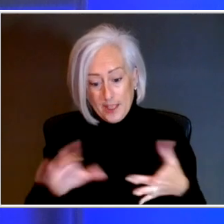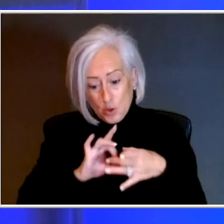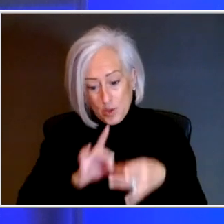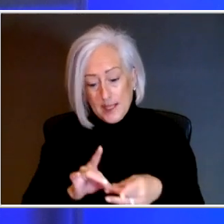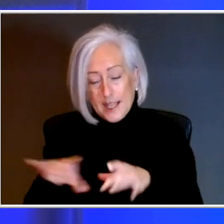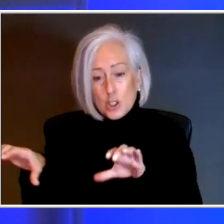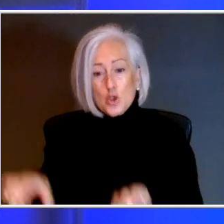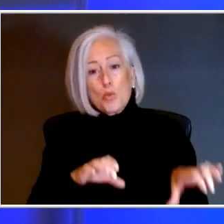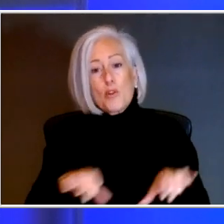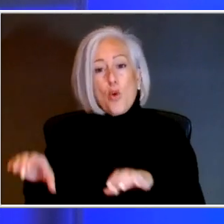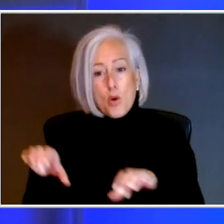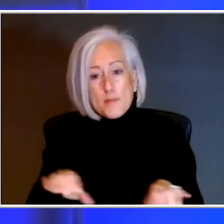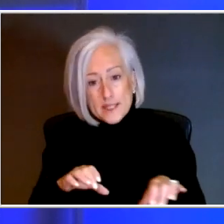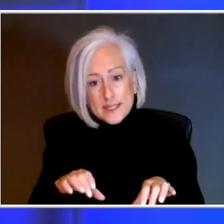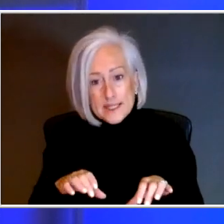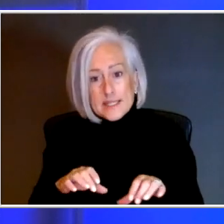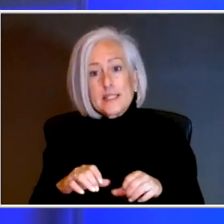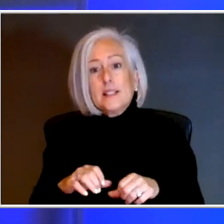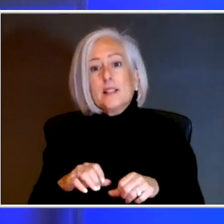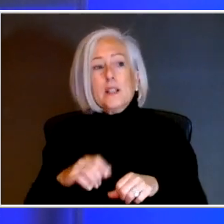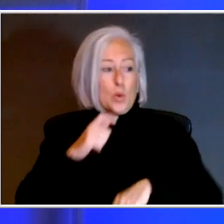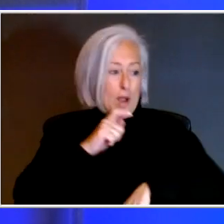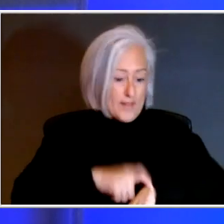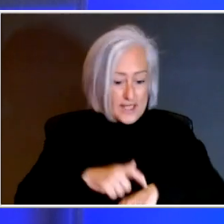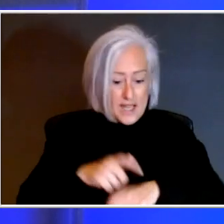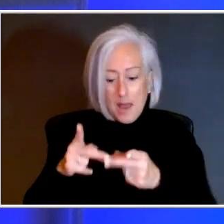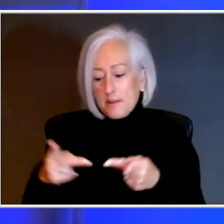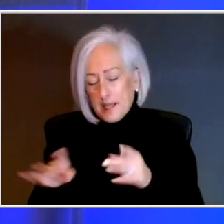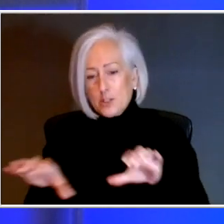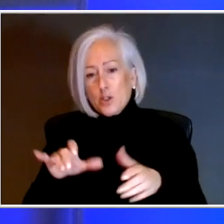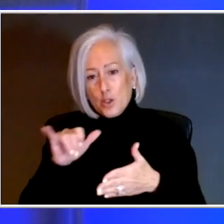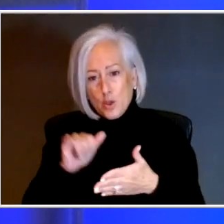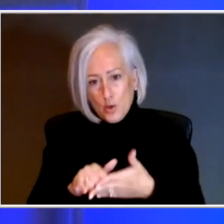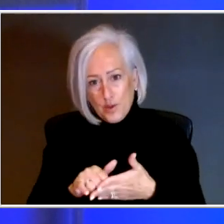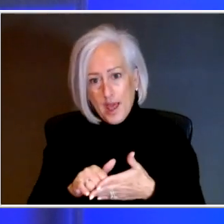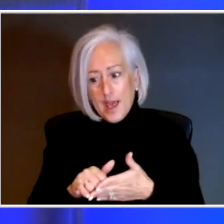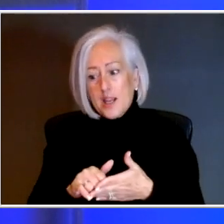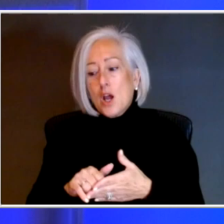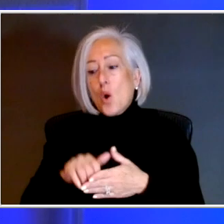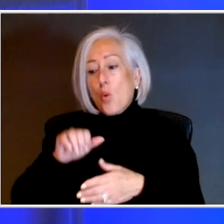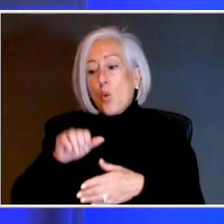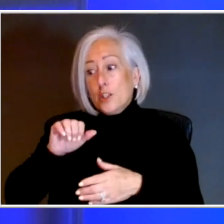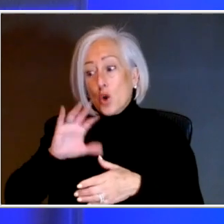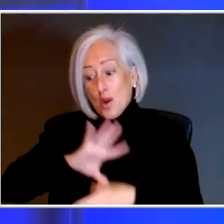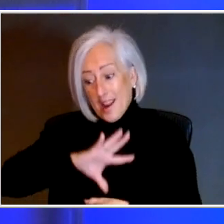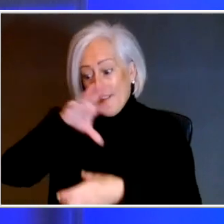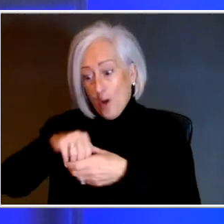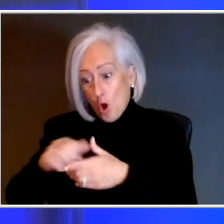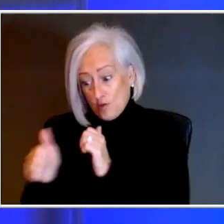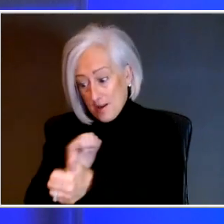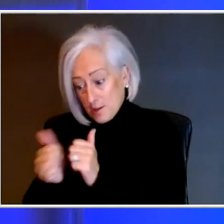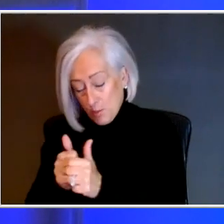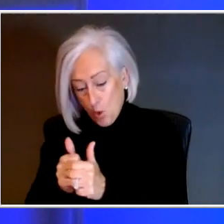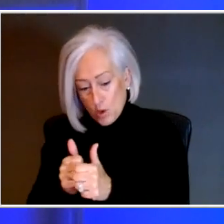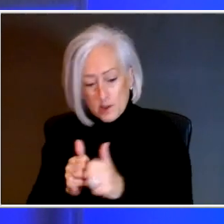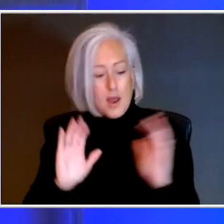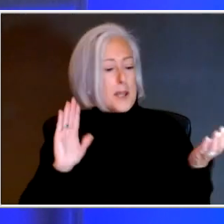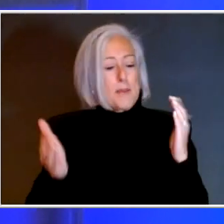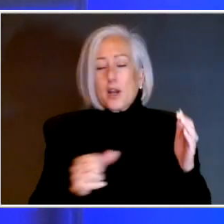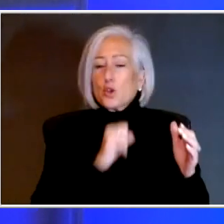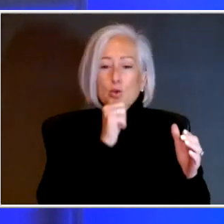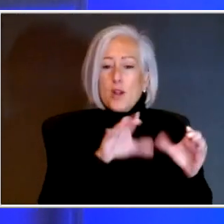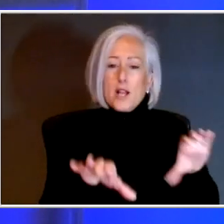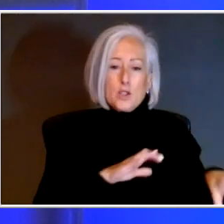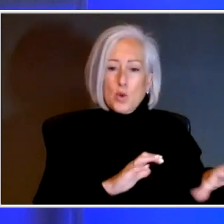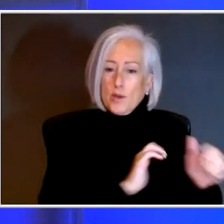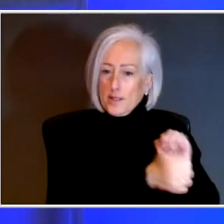there's a time, there's a place when you do it in season versus out, and then you're able to go back to your typical dietary patterns of your body